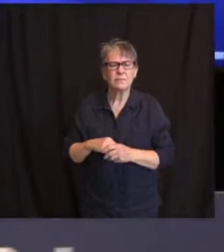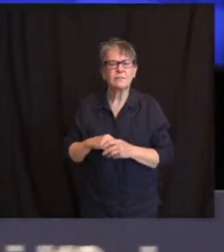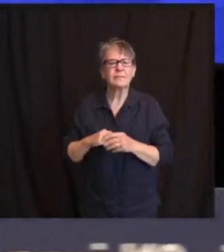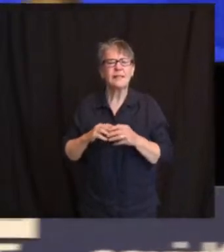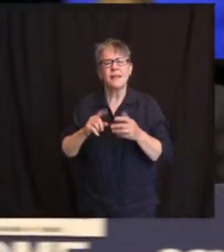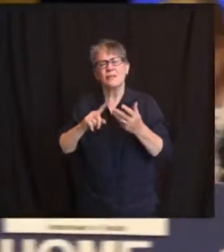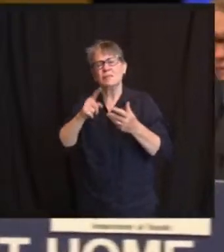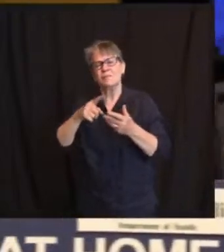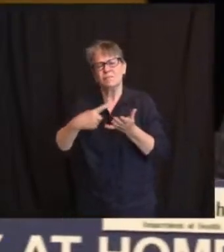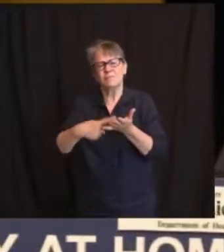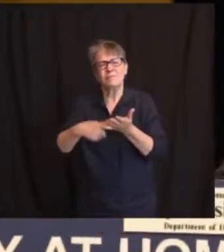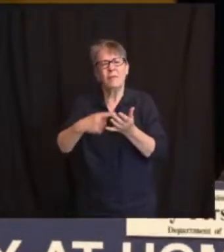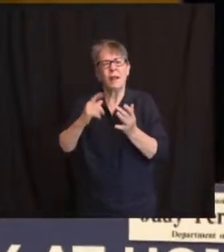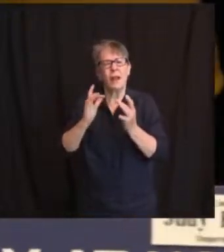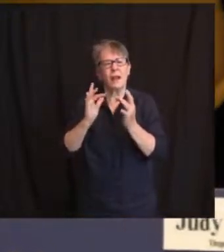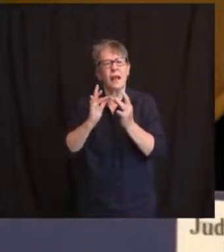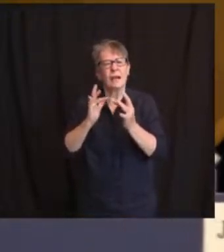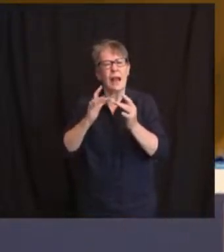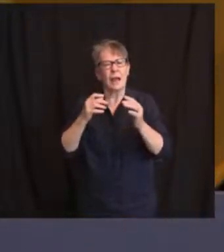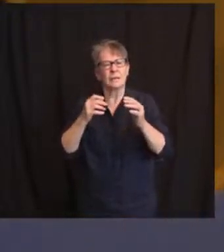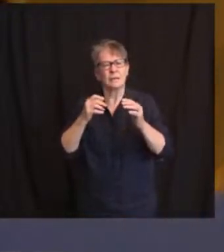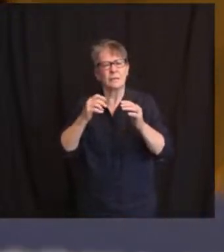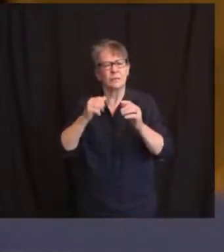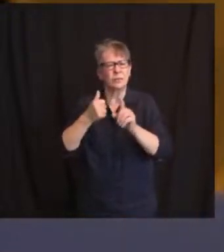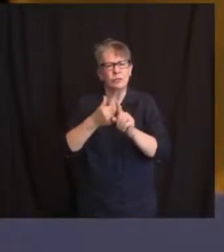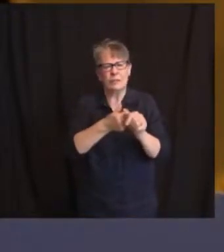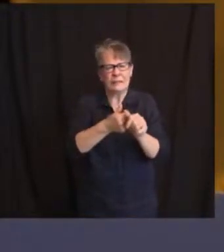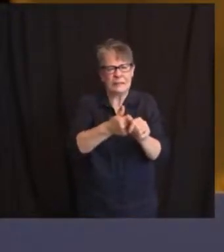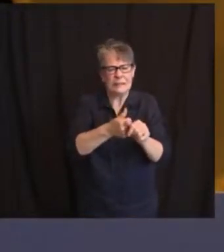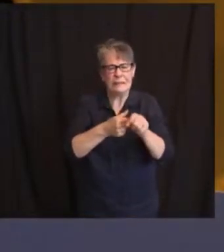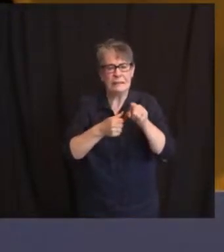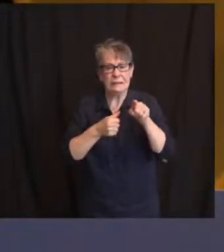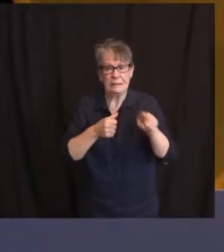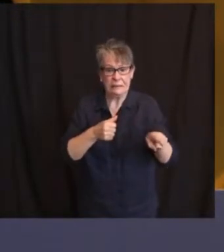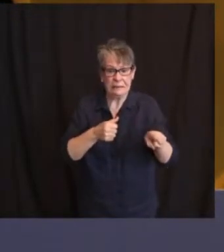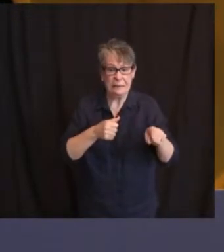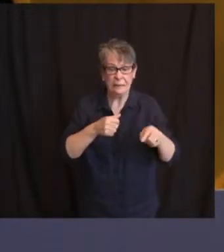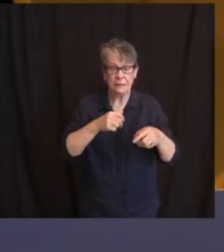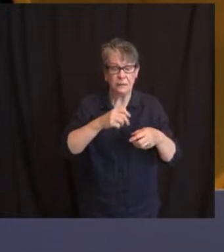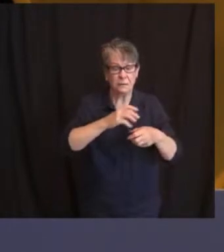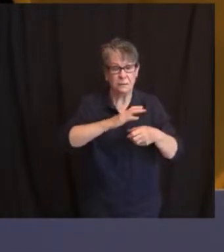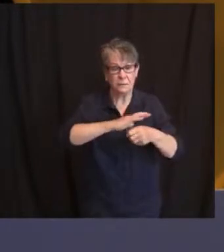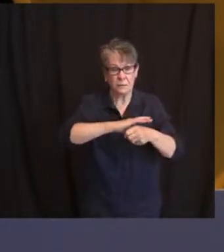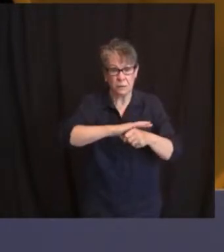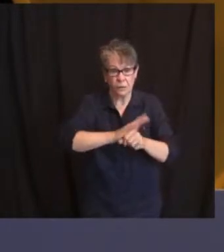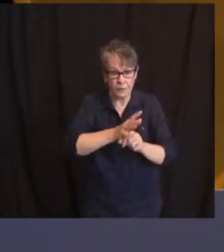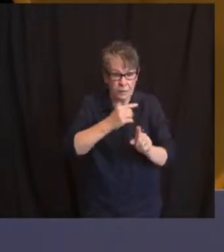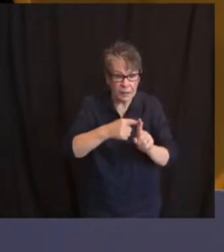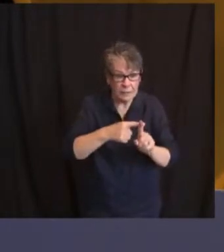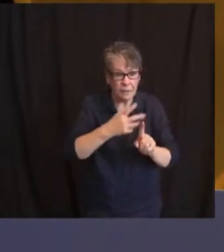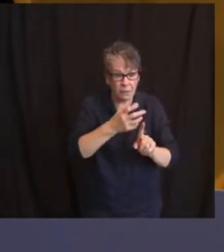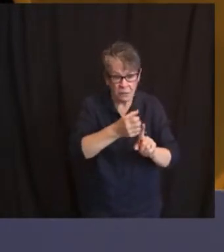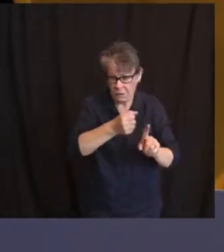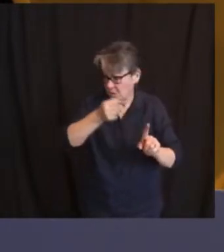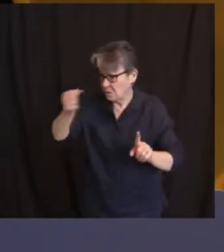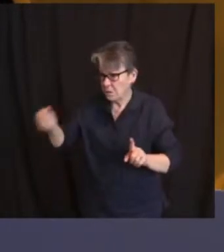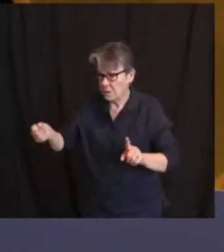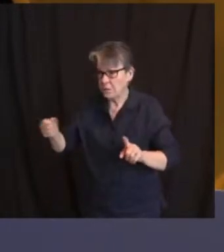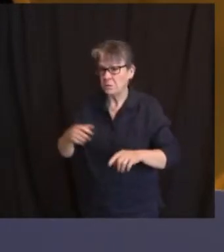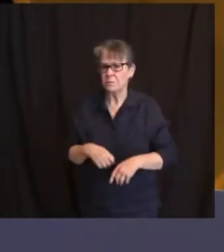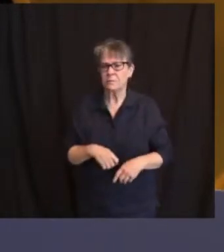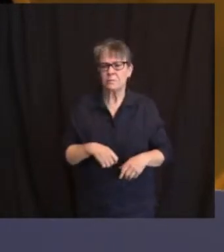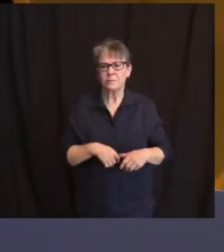contact tracing, as the governor mentioned, there'll be phone and technology, but there also may be in limited cases